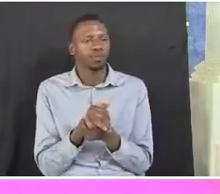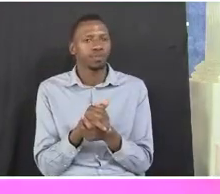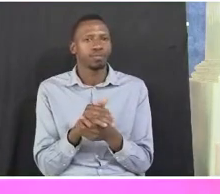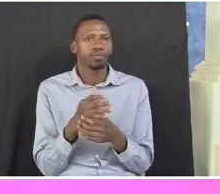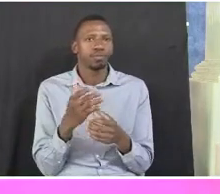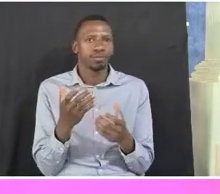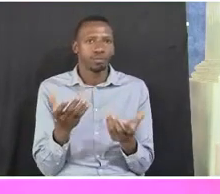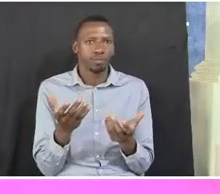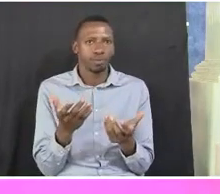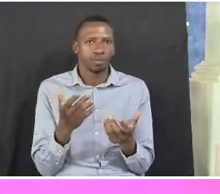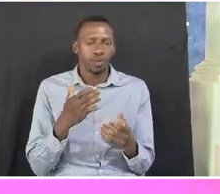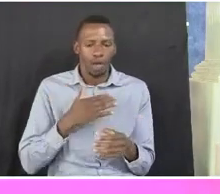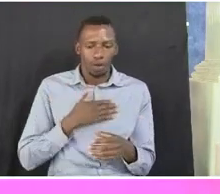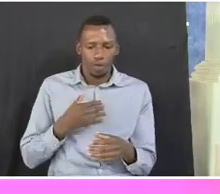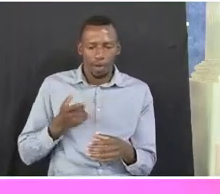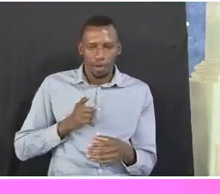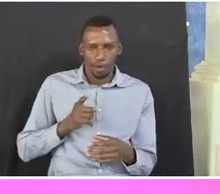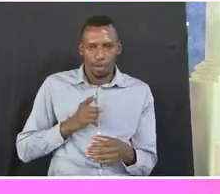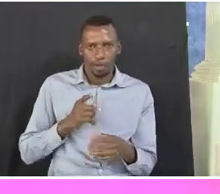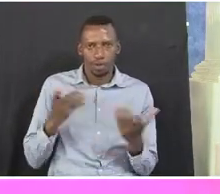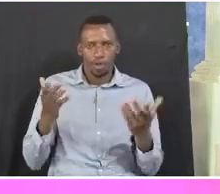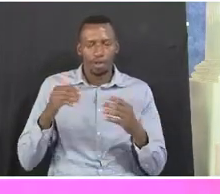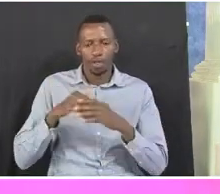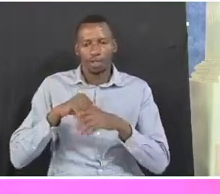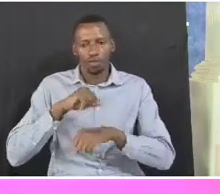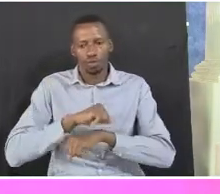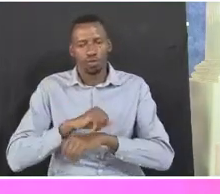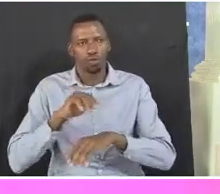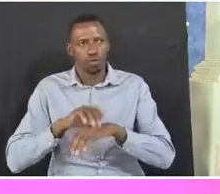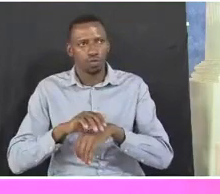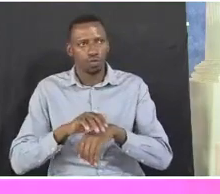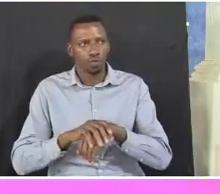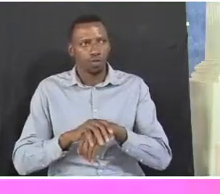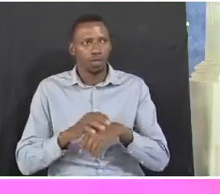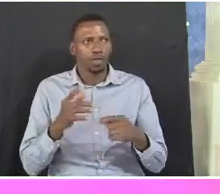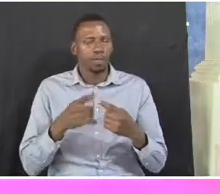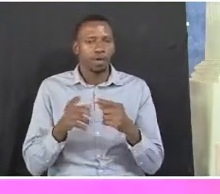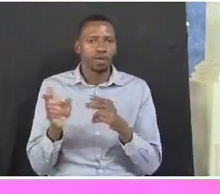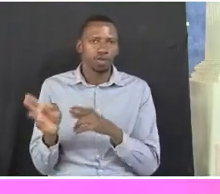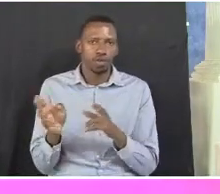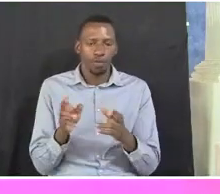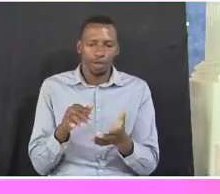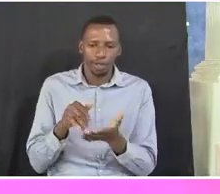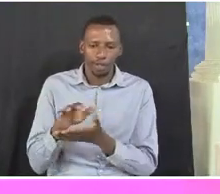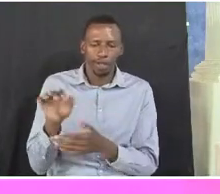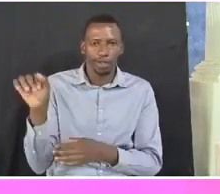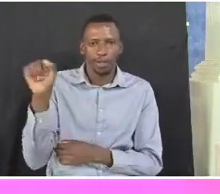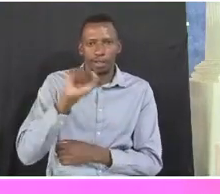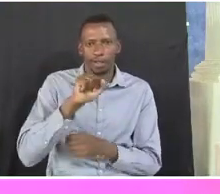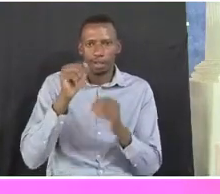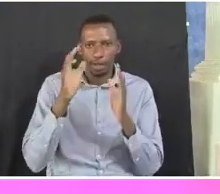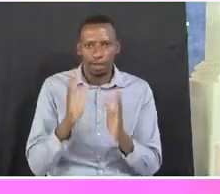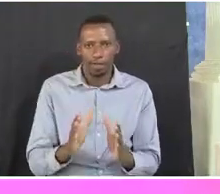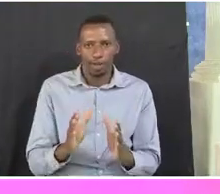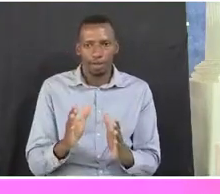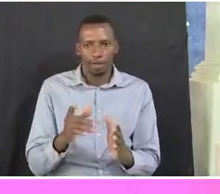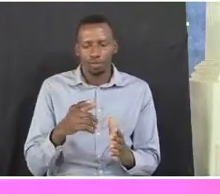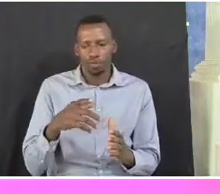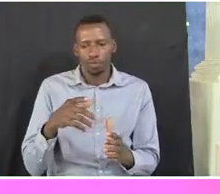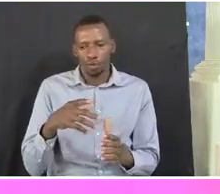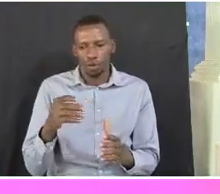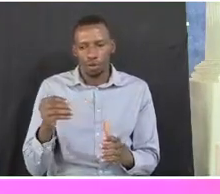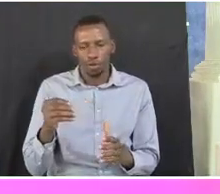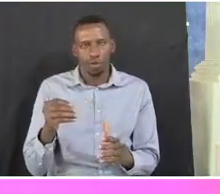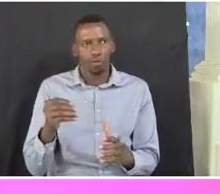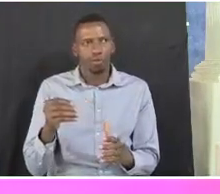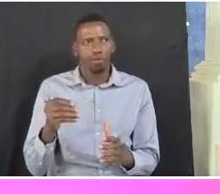Our girls are in schools, which is very good. But normally we send drivers to these colleges. They want to